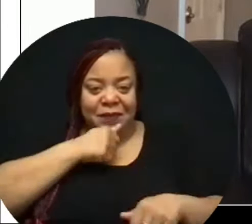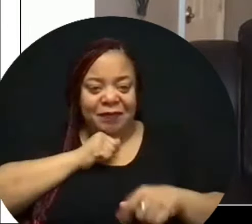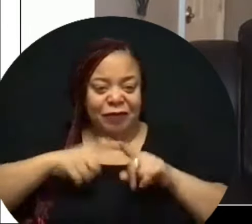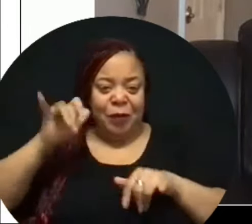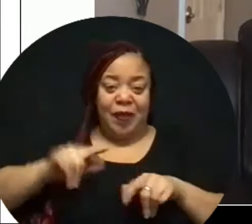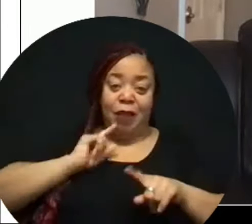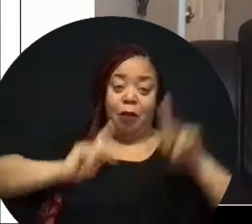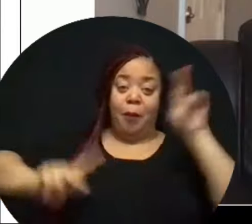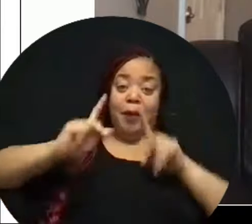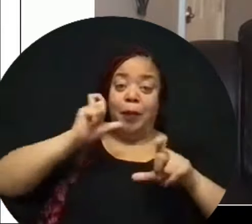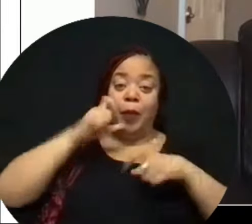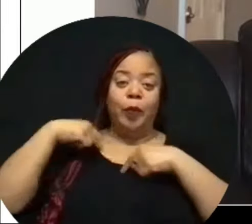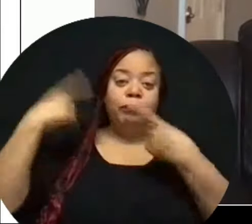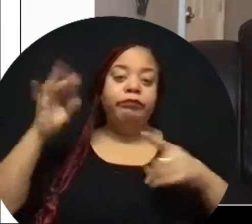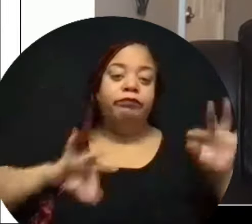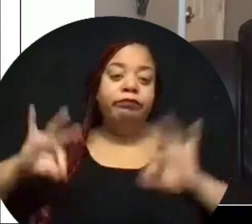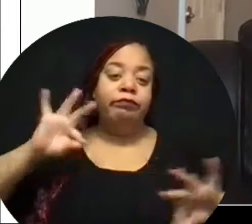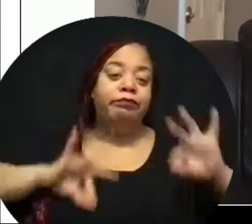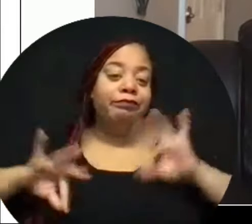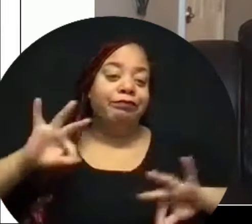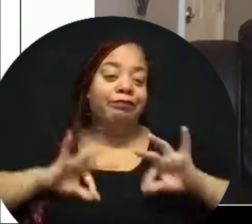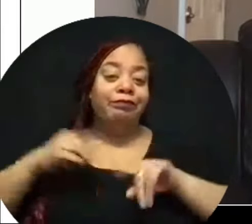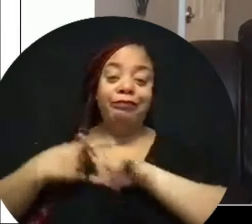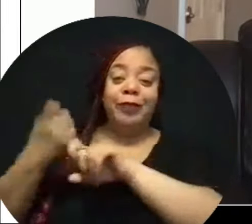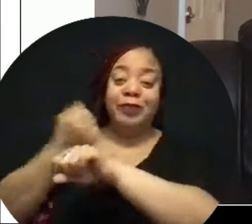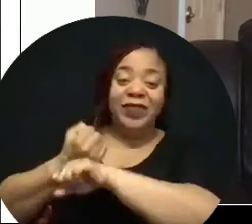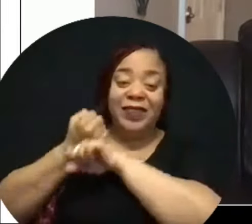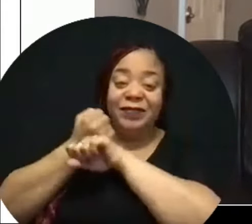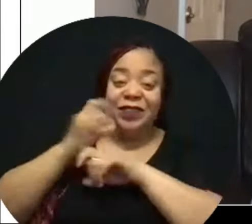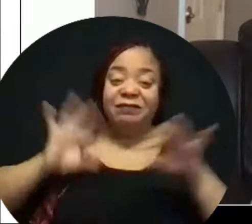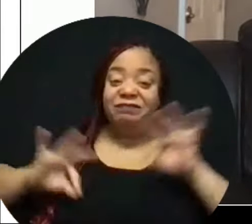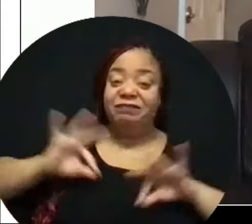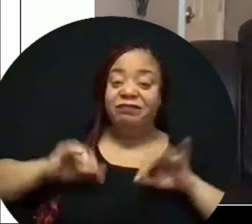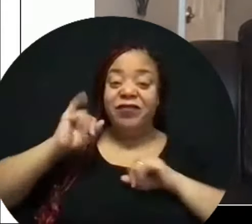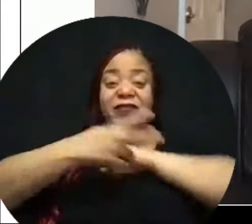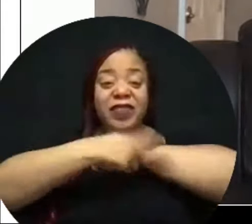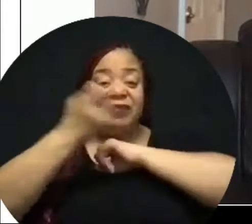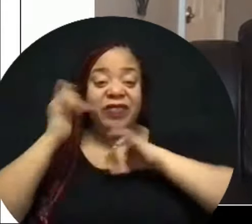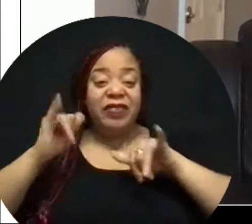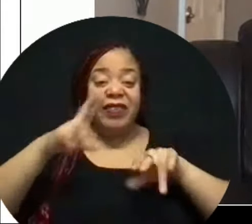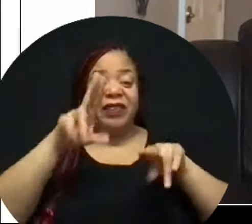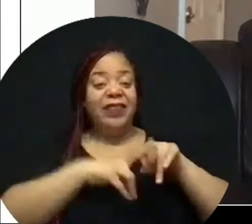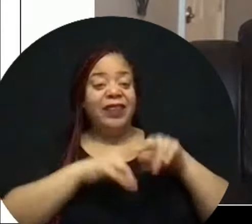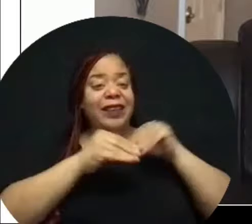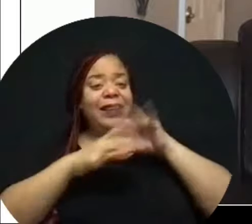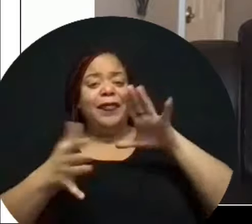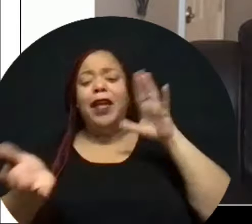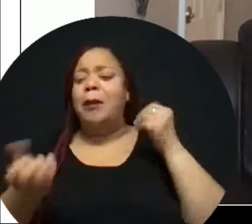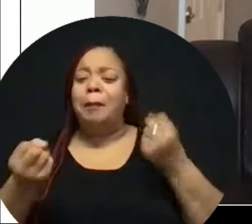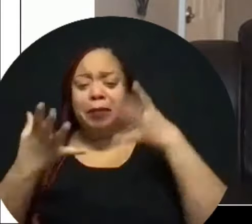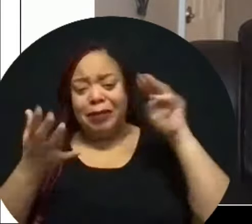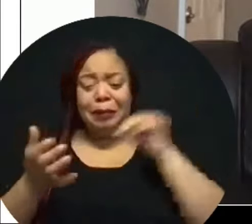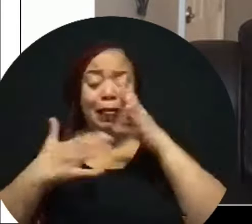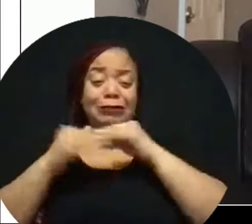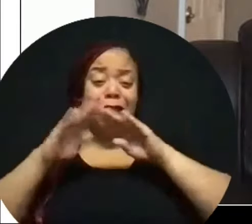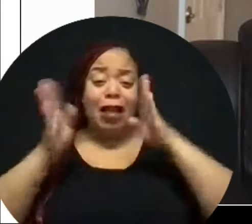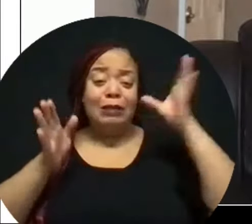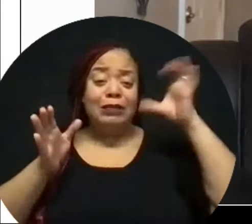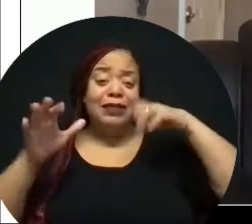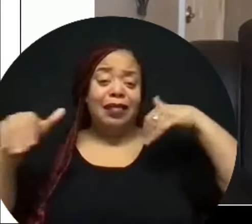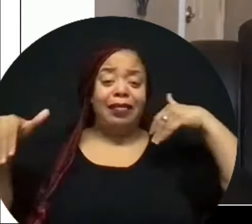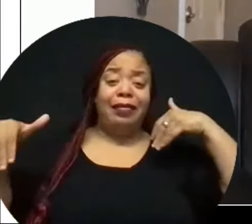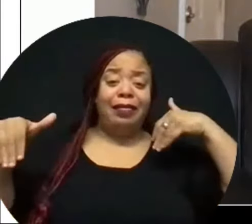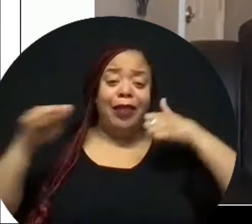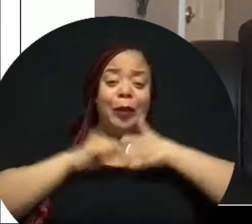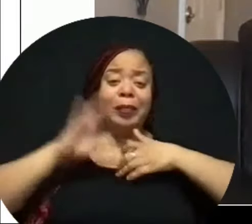from where we're sitting at a level, at whatever privilege level we're sitting at, up, then it's not going to work. We got to go to the very bottom and figure out how do we elevate